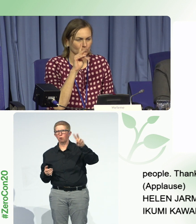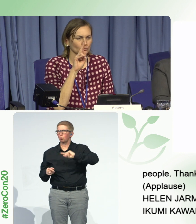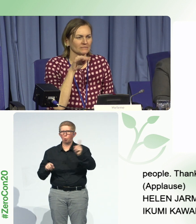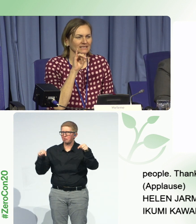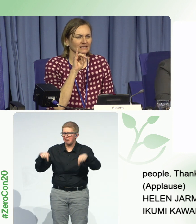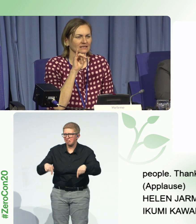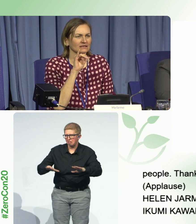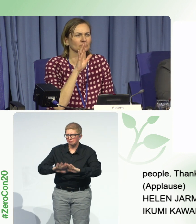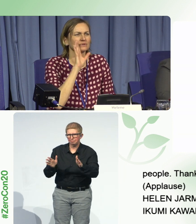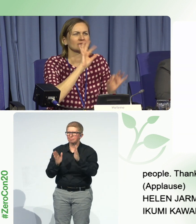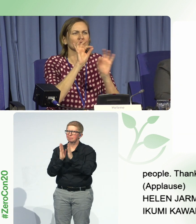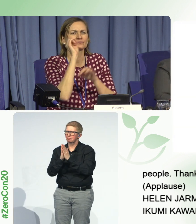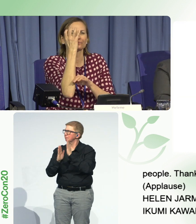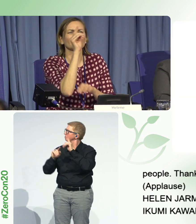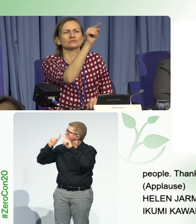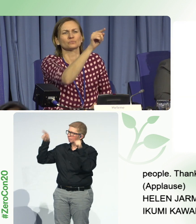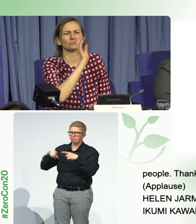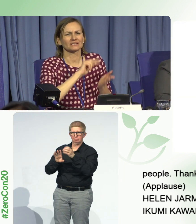skip that presentation.